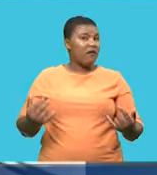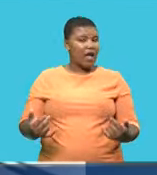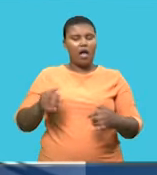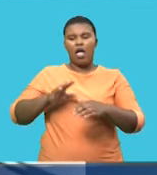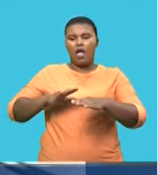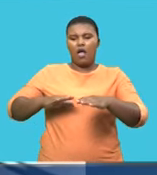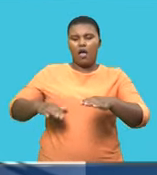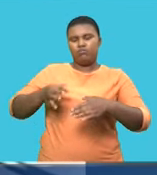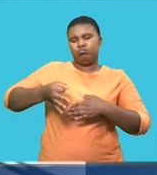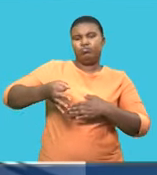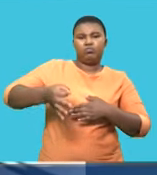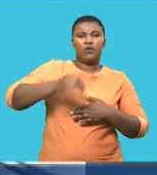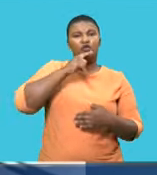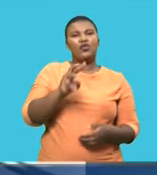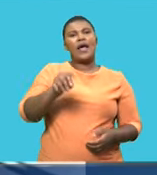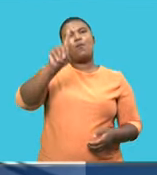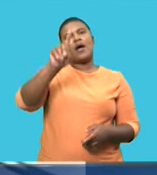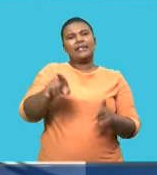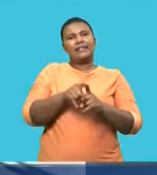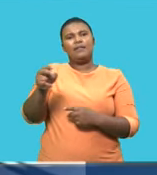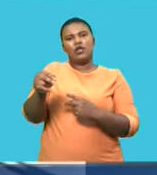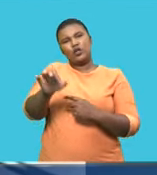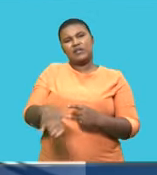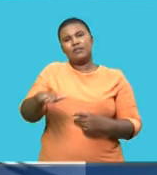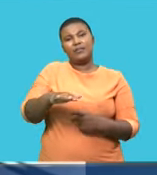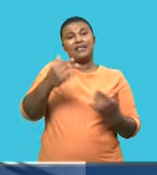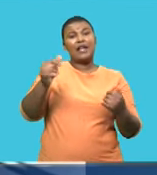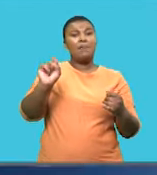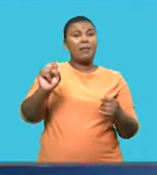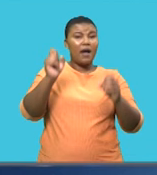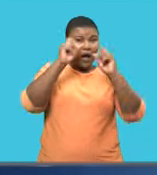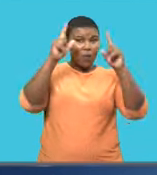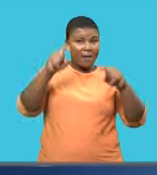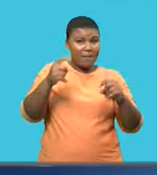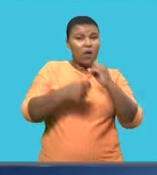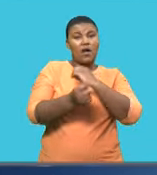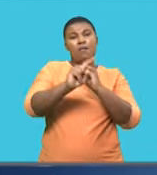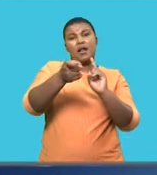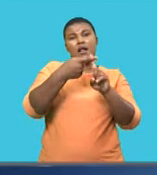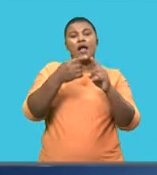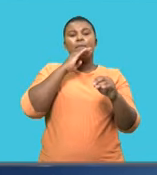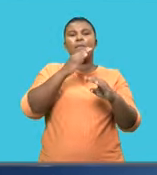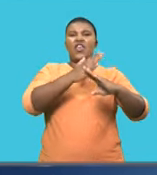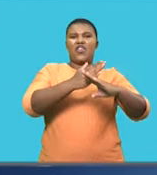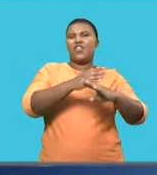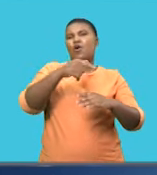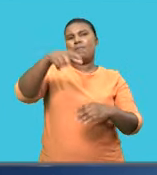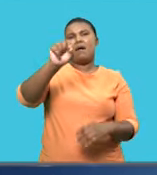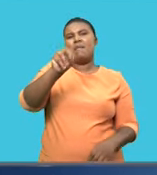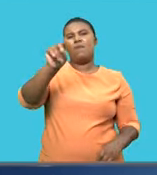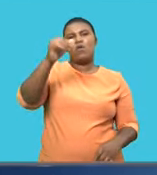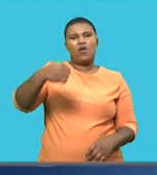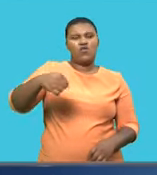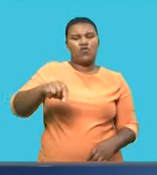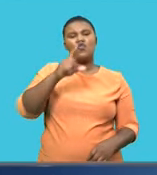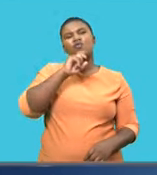the M1 South and northbound. So motorists are urged to be aware of this accident scene and to avoid the M1 in both directions